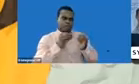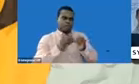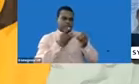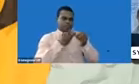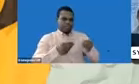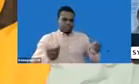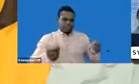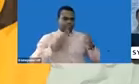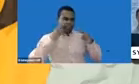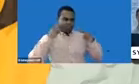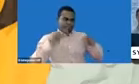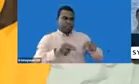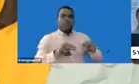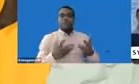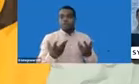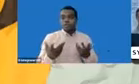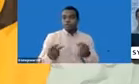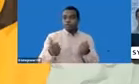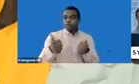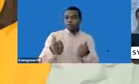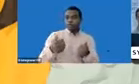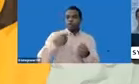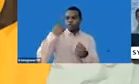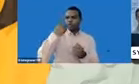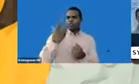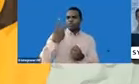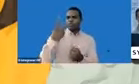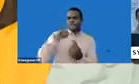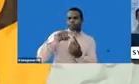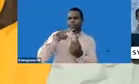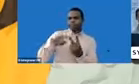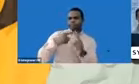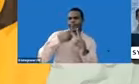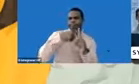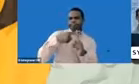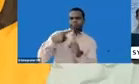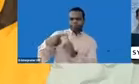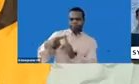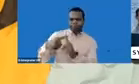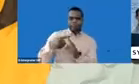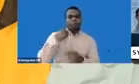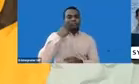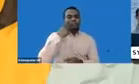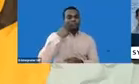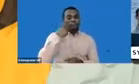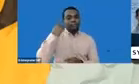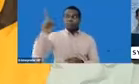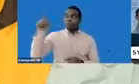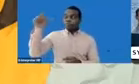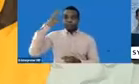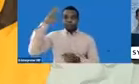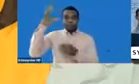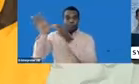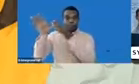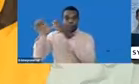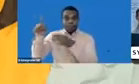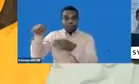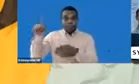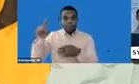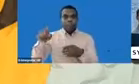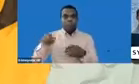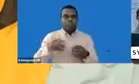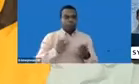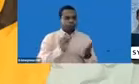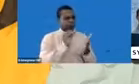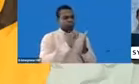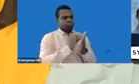timeline, obliges themselves to fix it in a period of time, and it's also good. It also creates trust between the user and